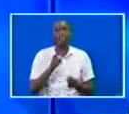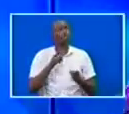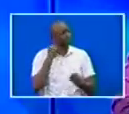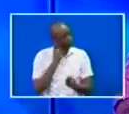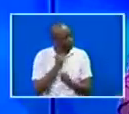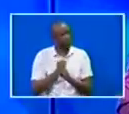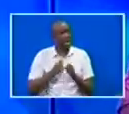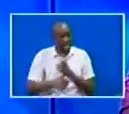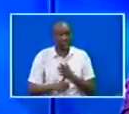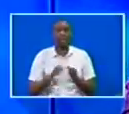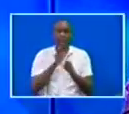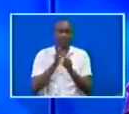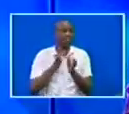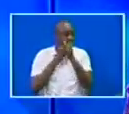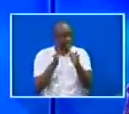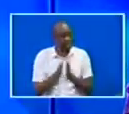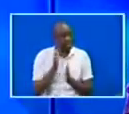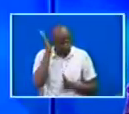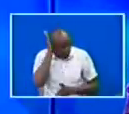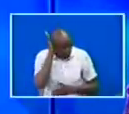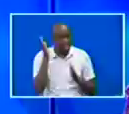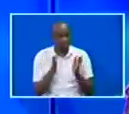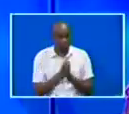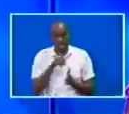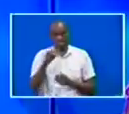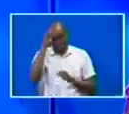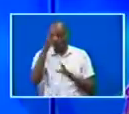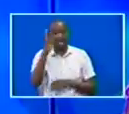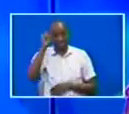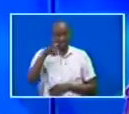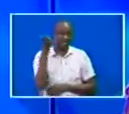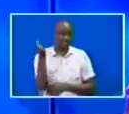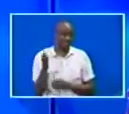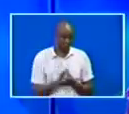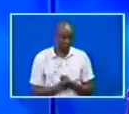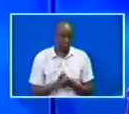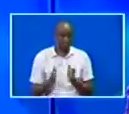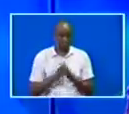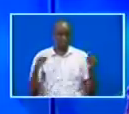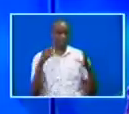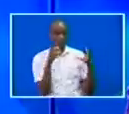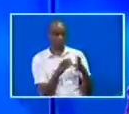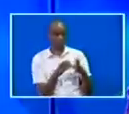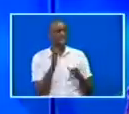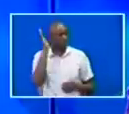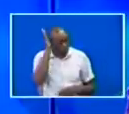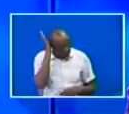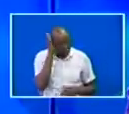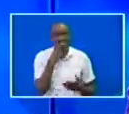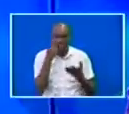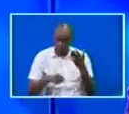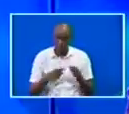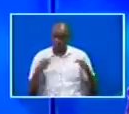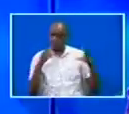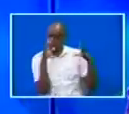between majority leader in the National Assembly and incumbent MP Aden Duale and his rivals. Duale has dismissed his